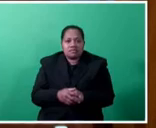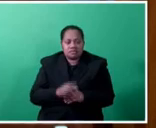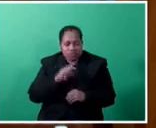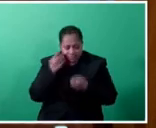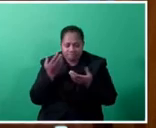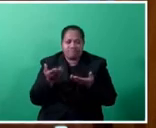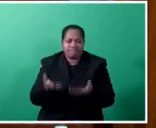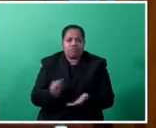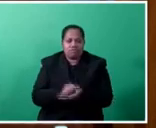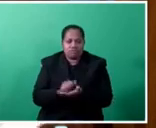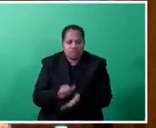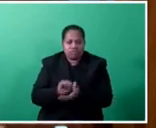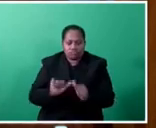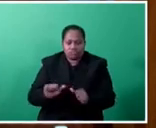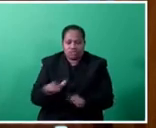thank you, Honourable Speaker.